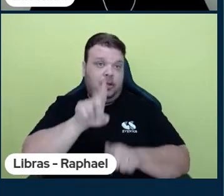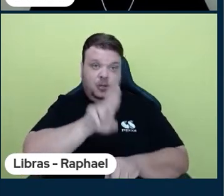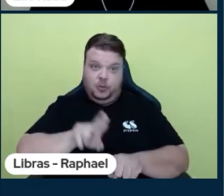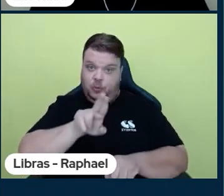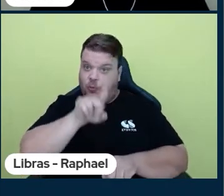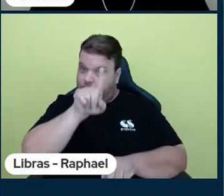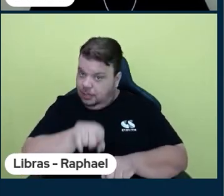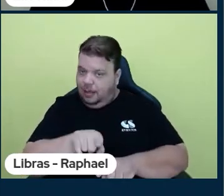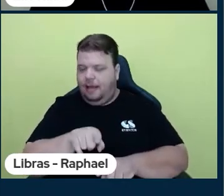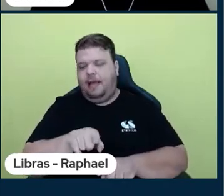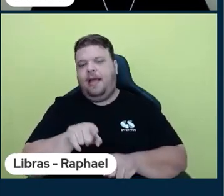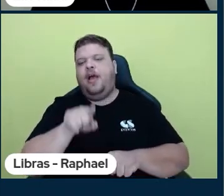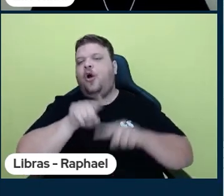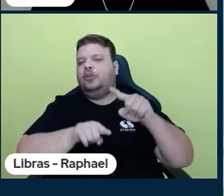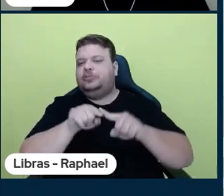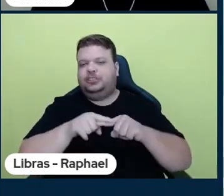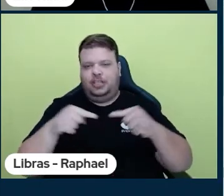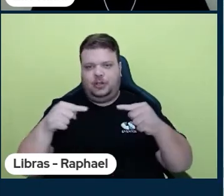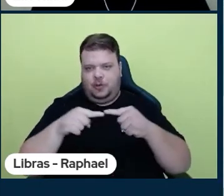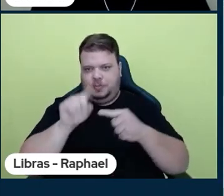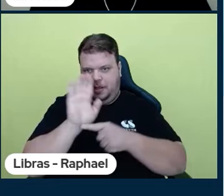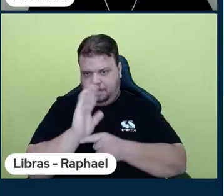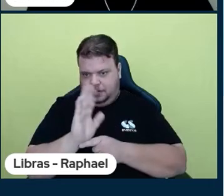and blogs.